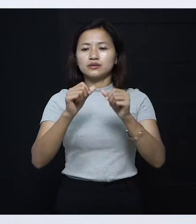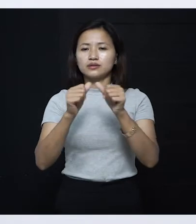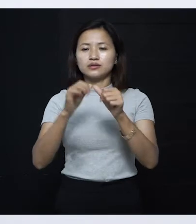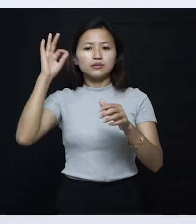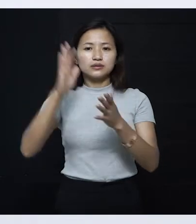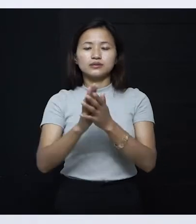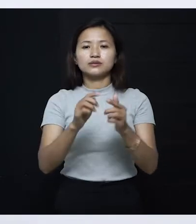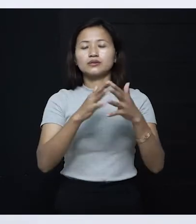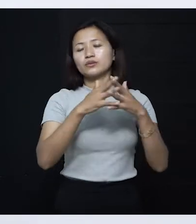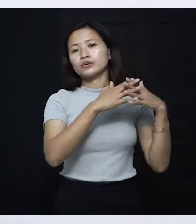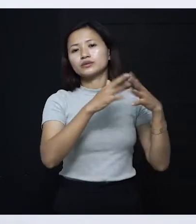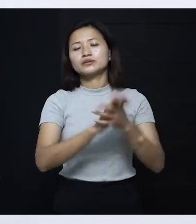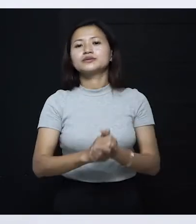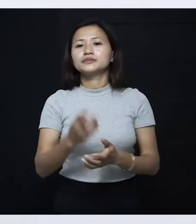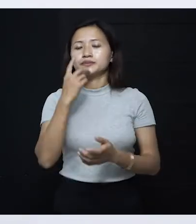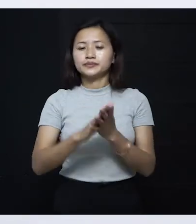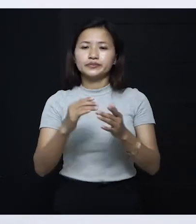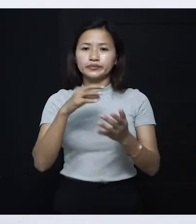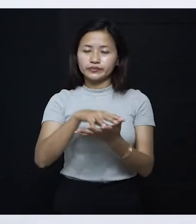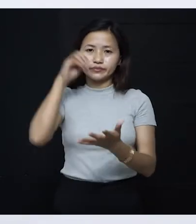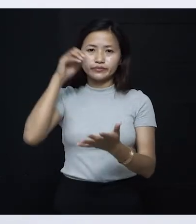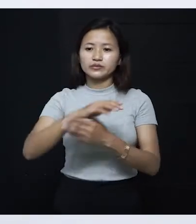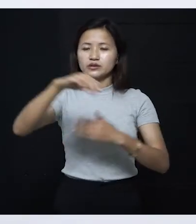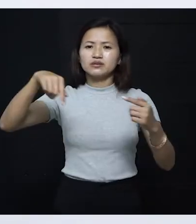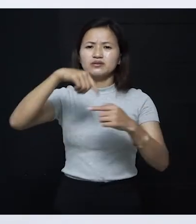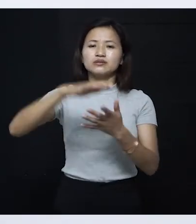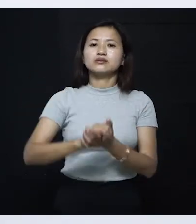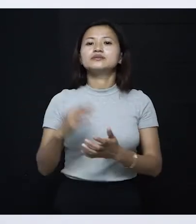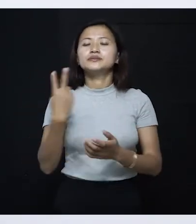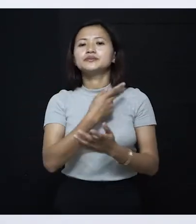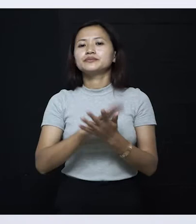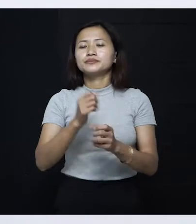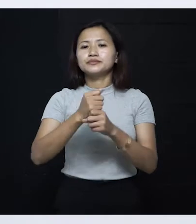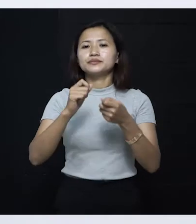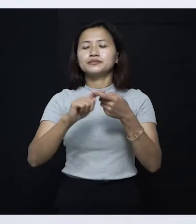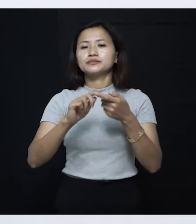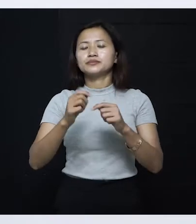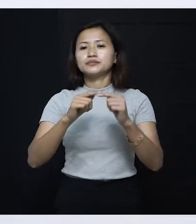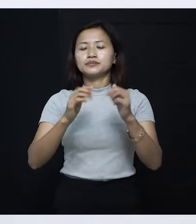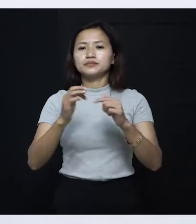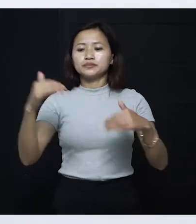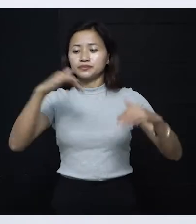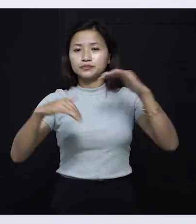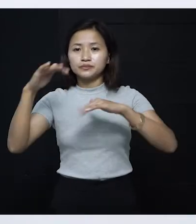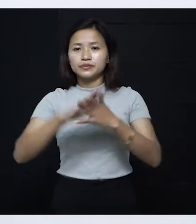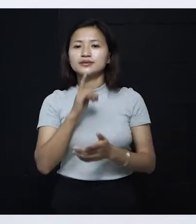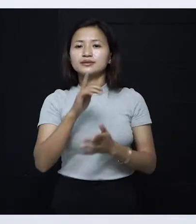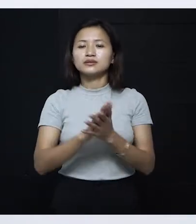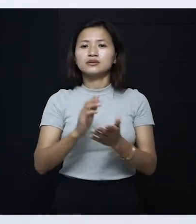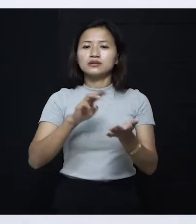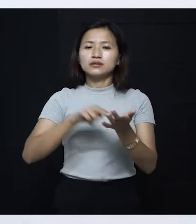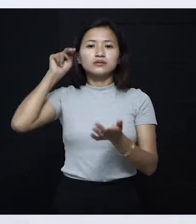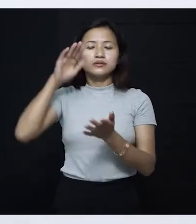in the west. So all these states, they surround us. Then geopolitically again, as I've said, Nagaland is